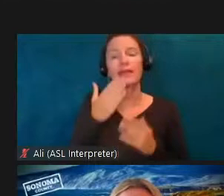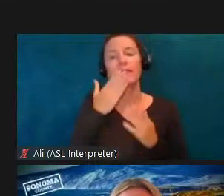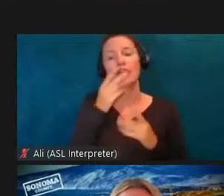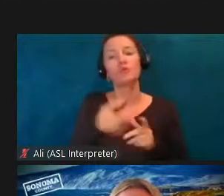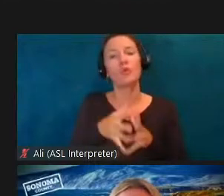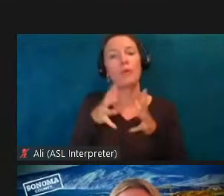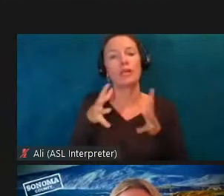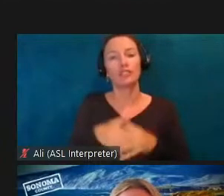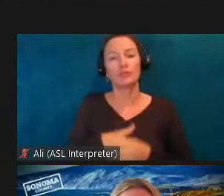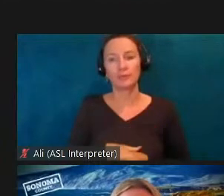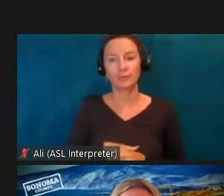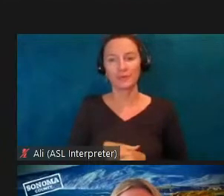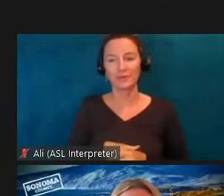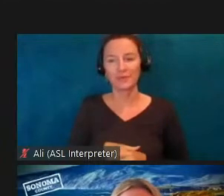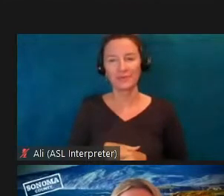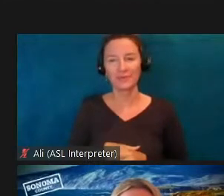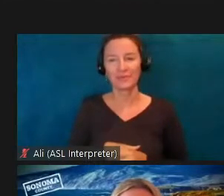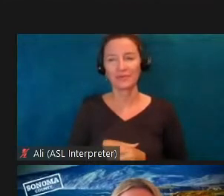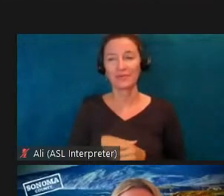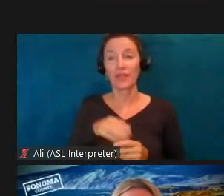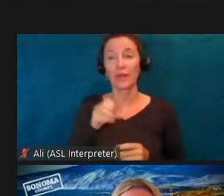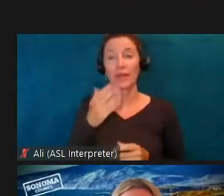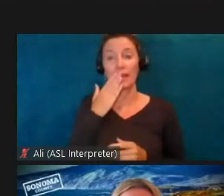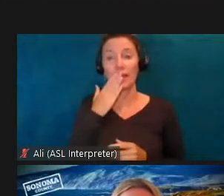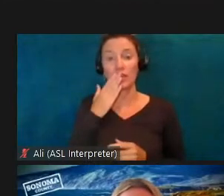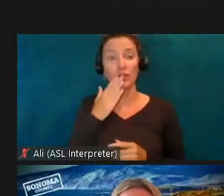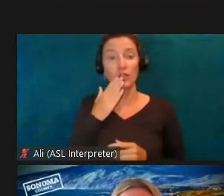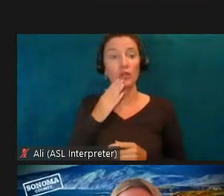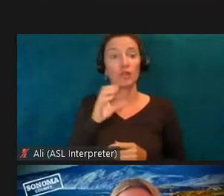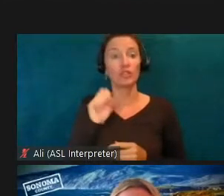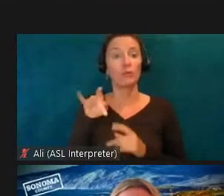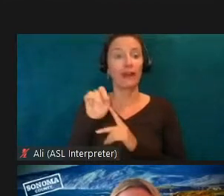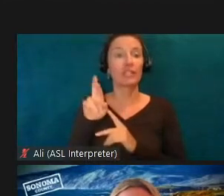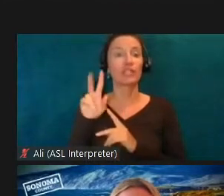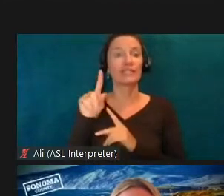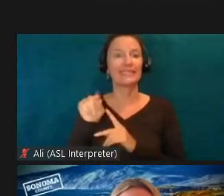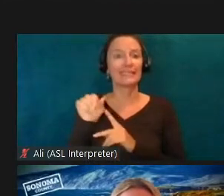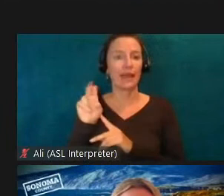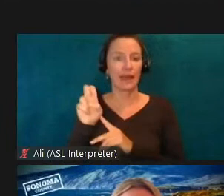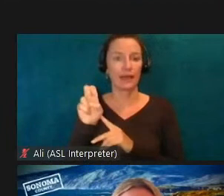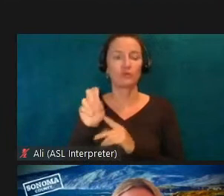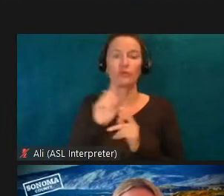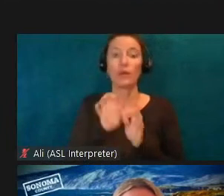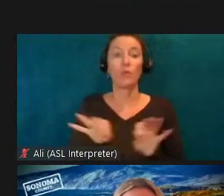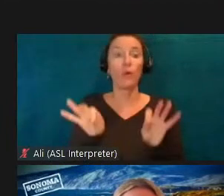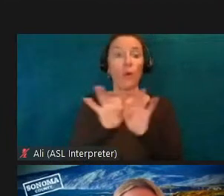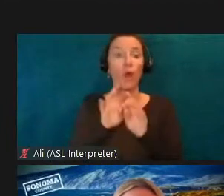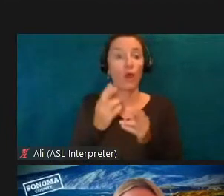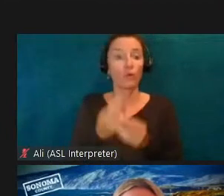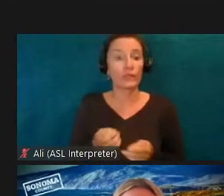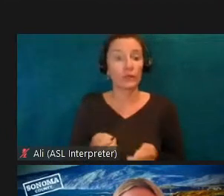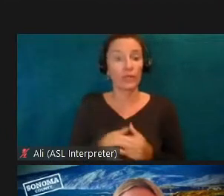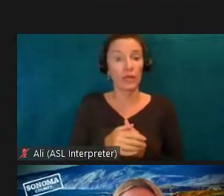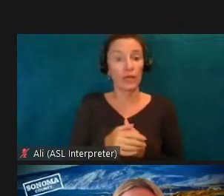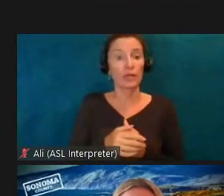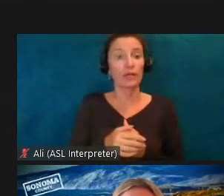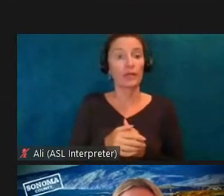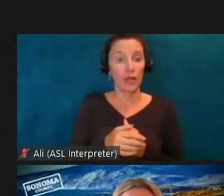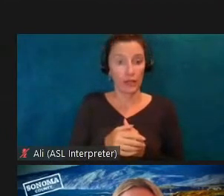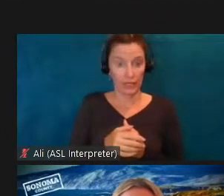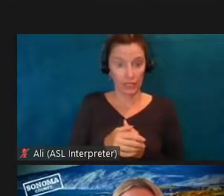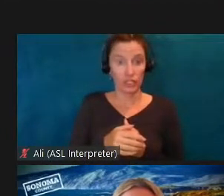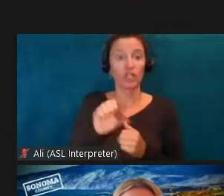much. Thank you very much, Supervisor Zane. Those are important resources. Supervisor Gore has indeed joined us.